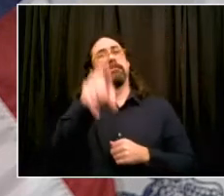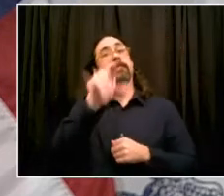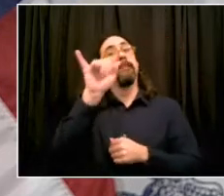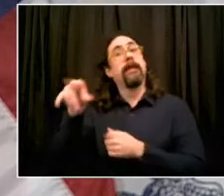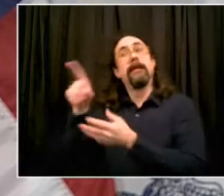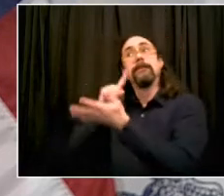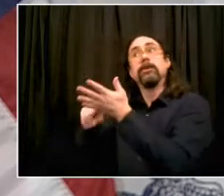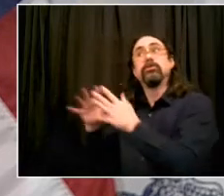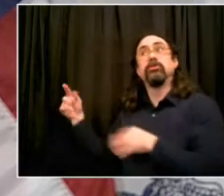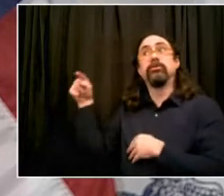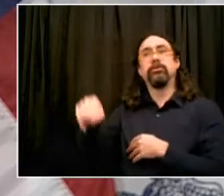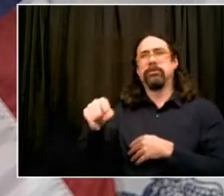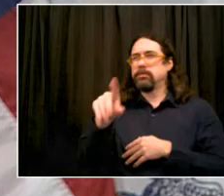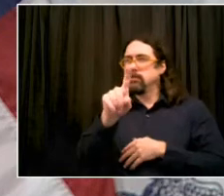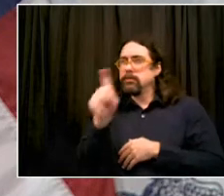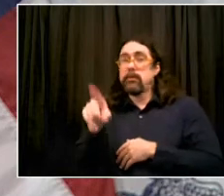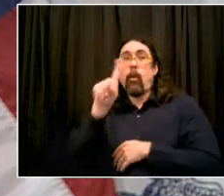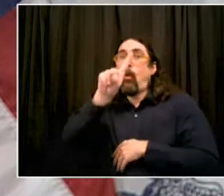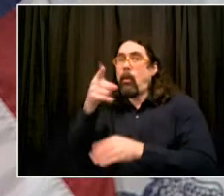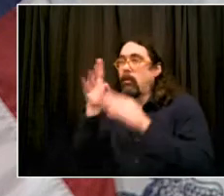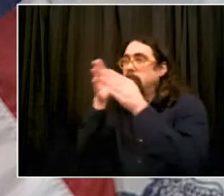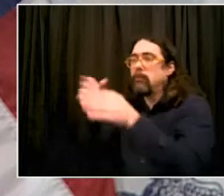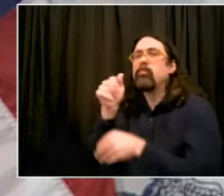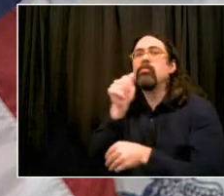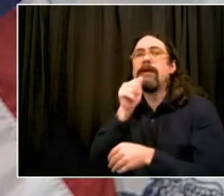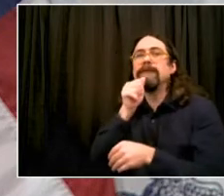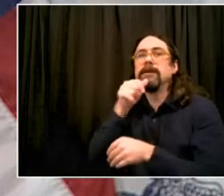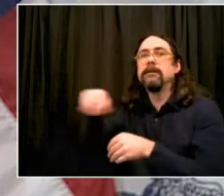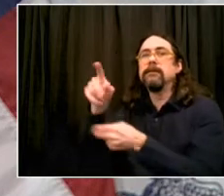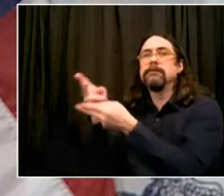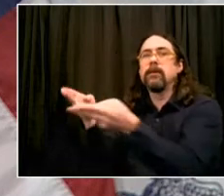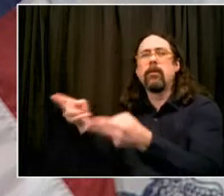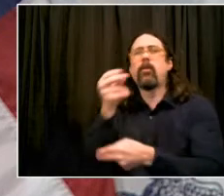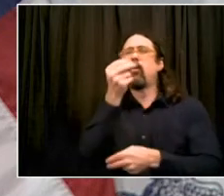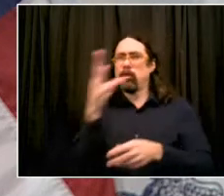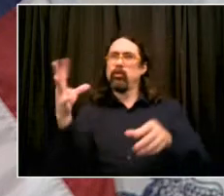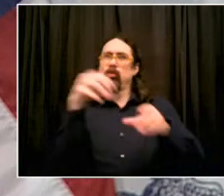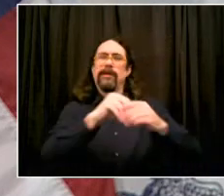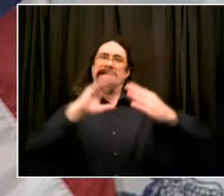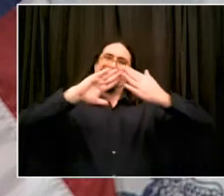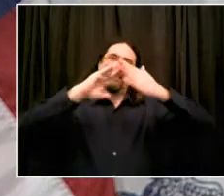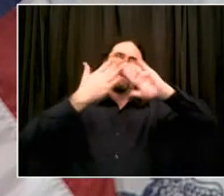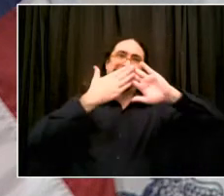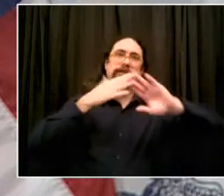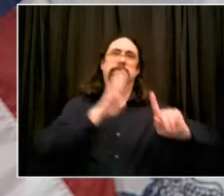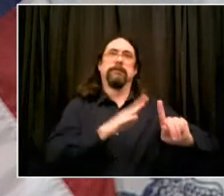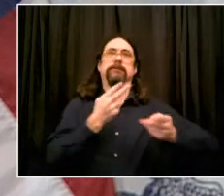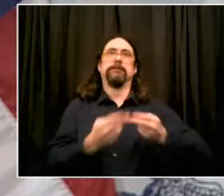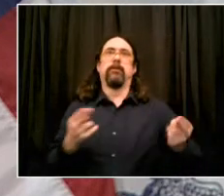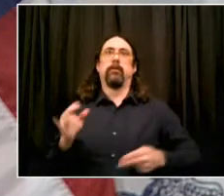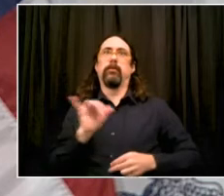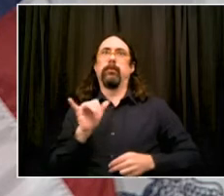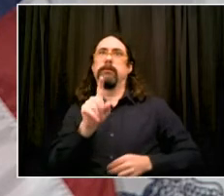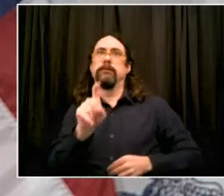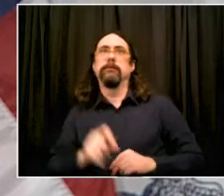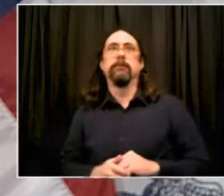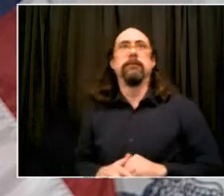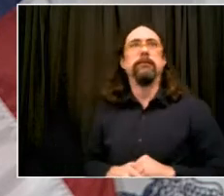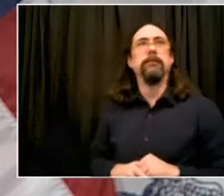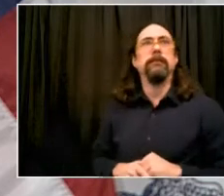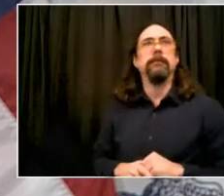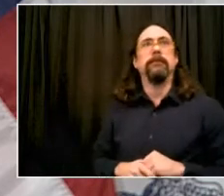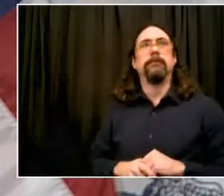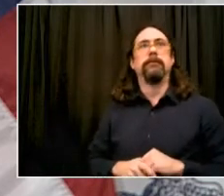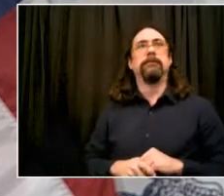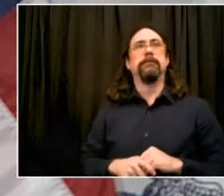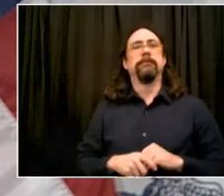has given us further information that's really important for us to follow up on. And obviously, very importantly, the individual